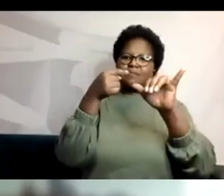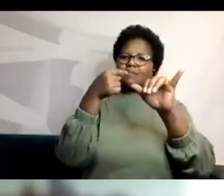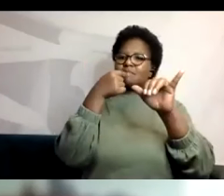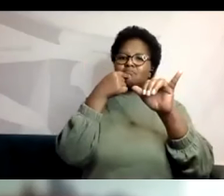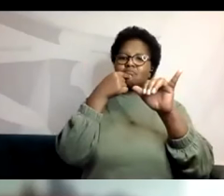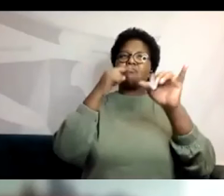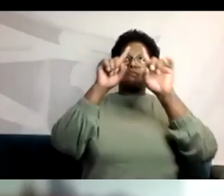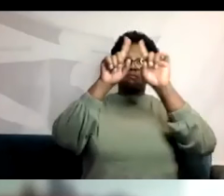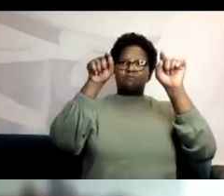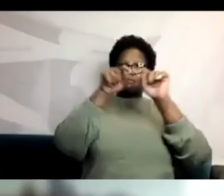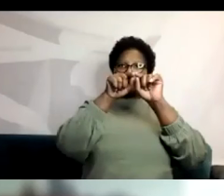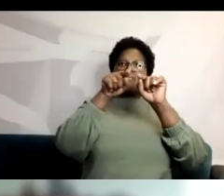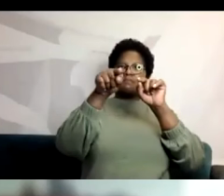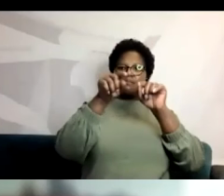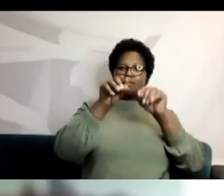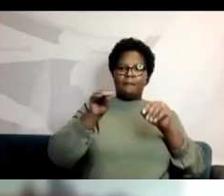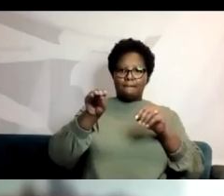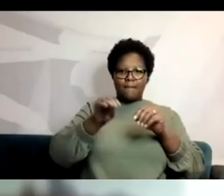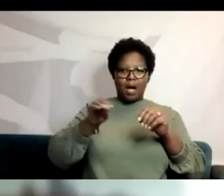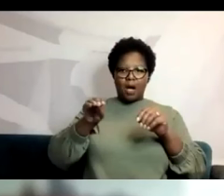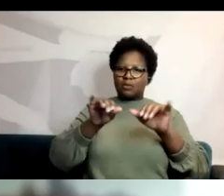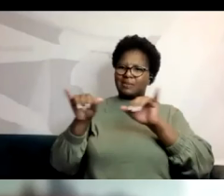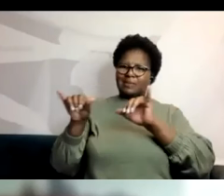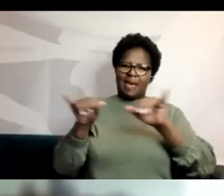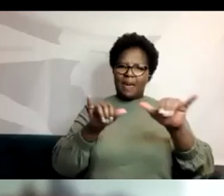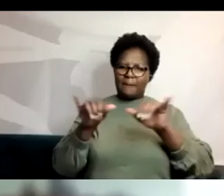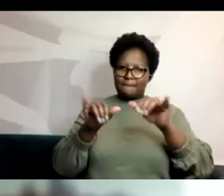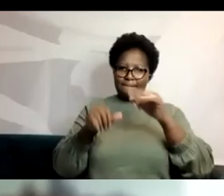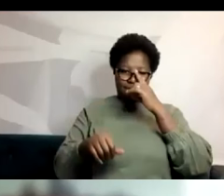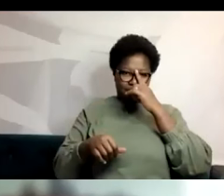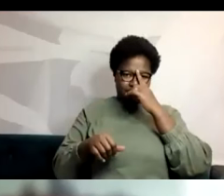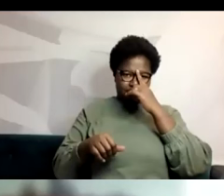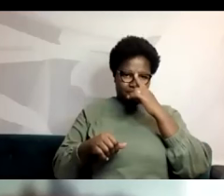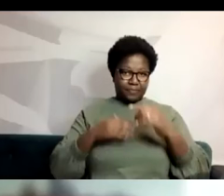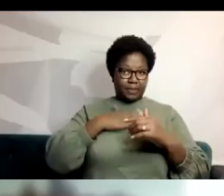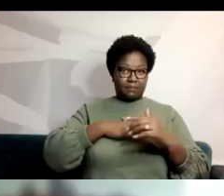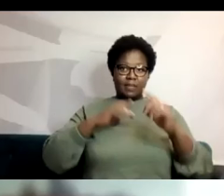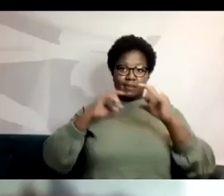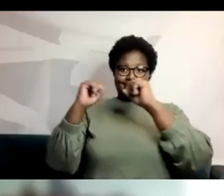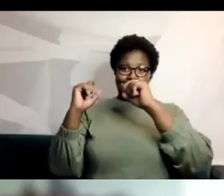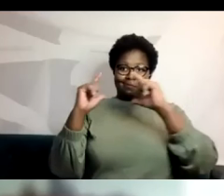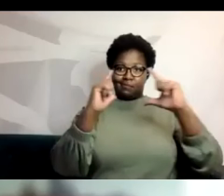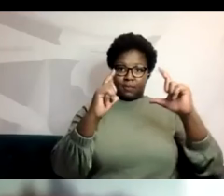does. All right, next screen, please.